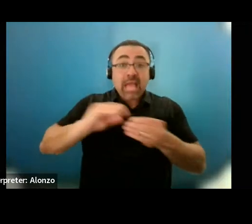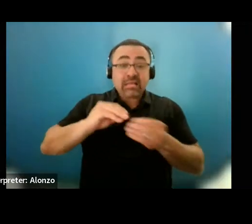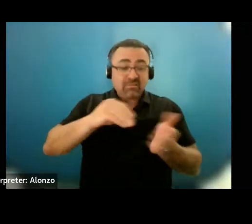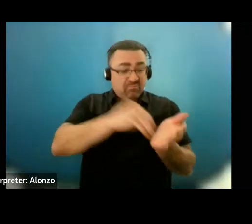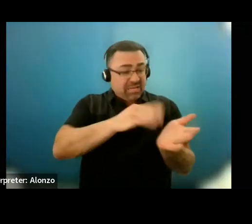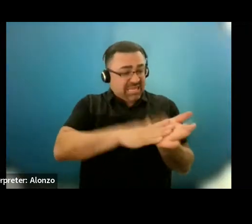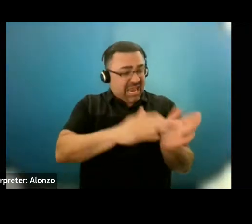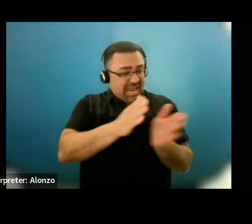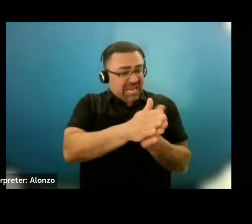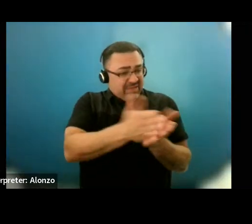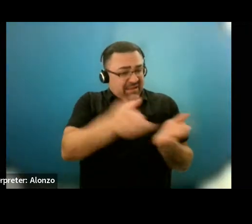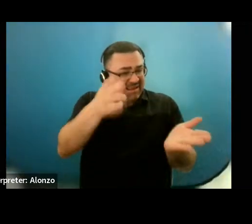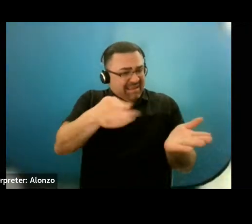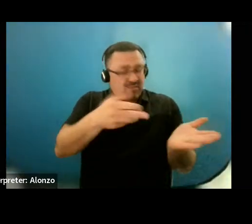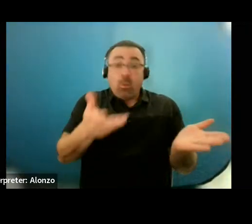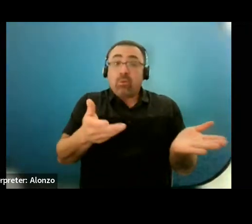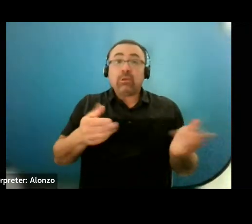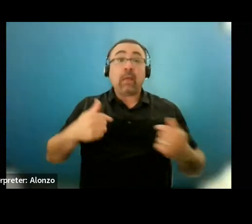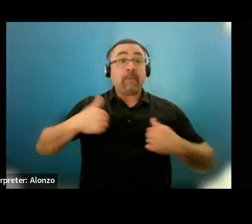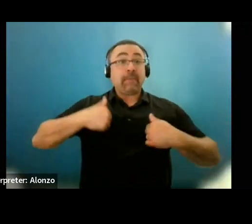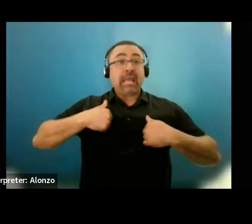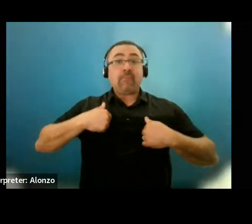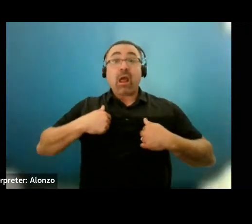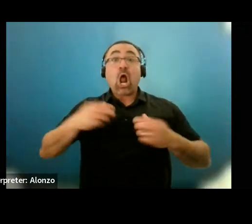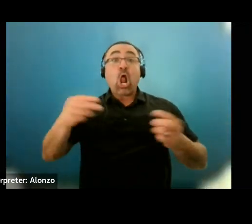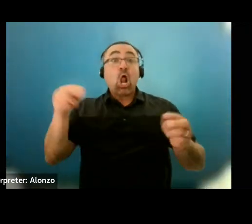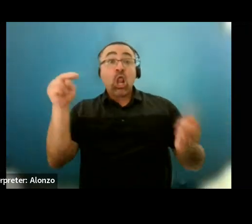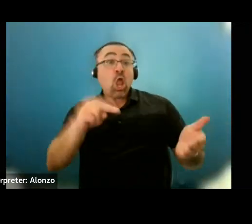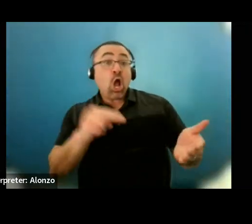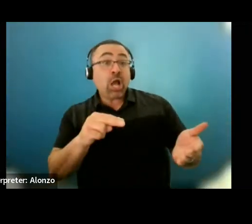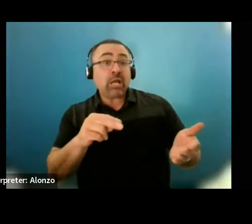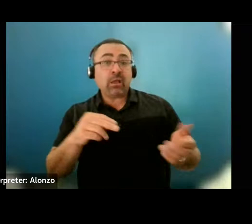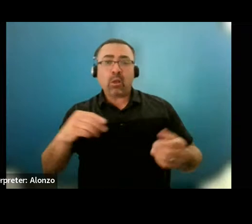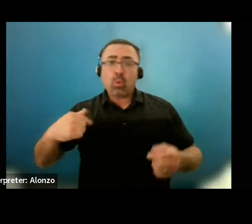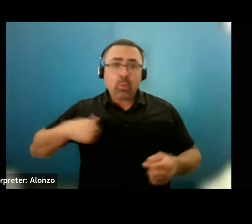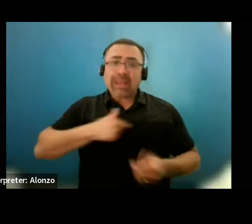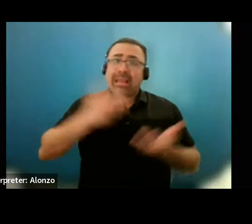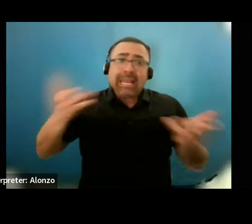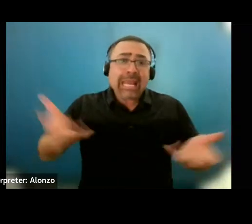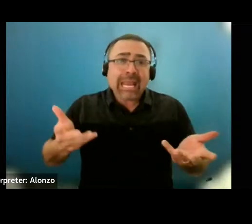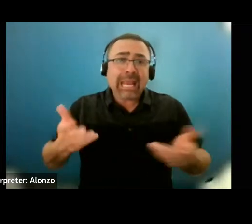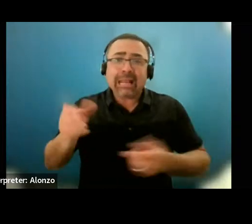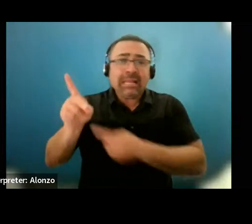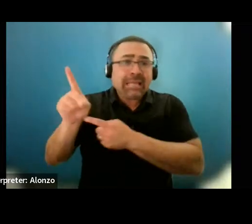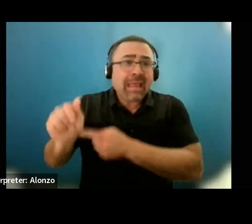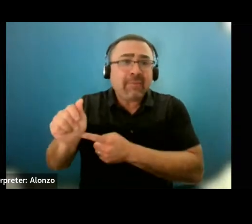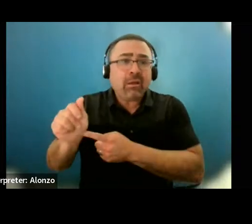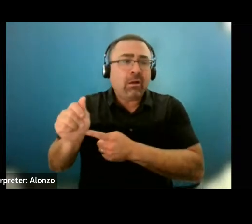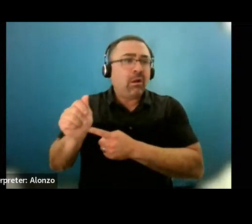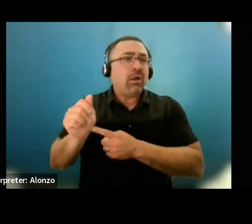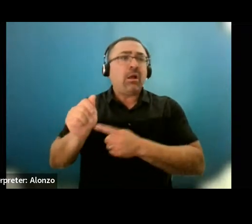and say, look, we are here, we exist, and by God, what have we done?